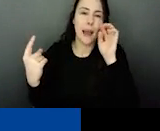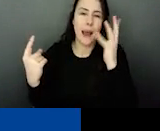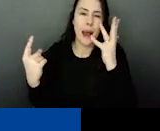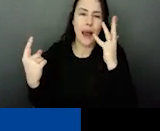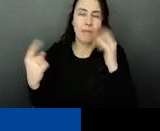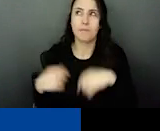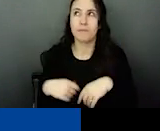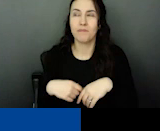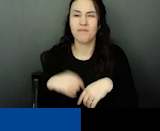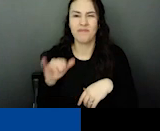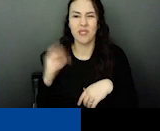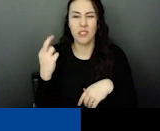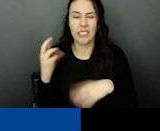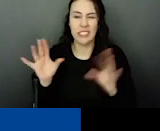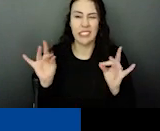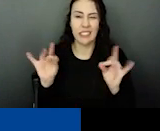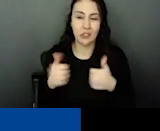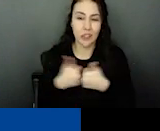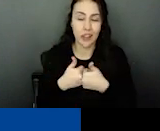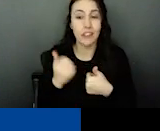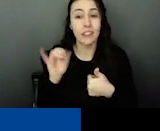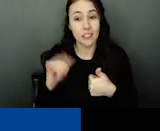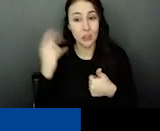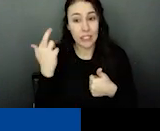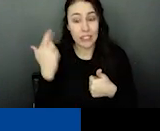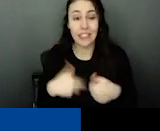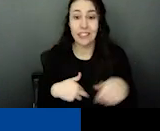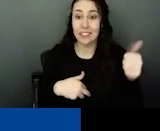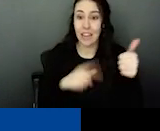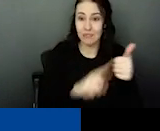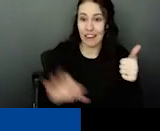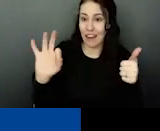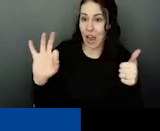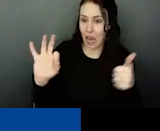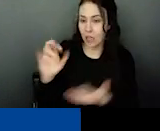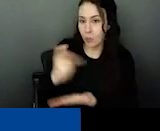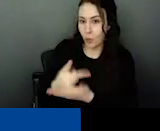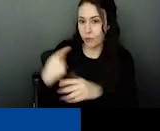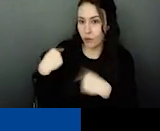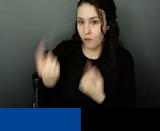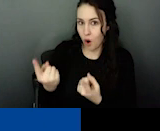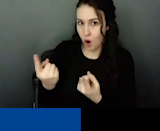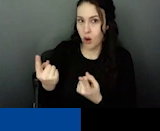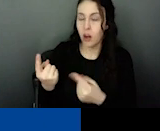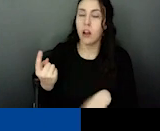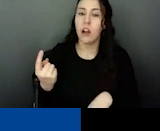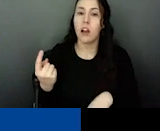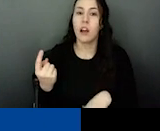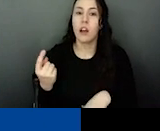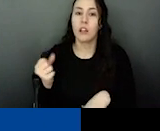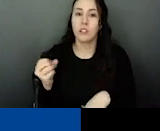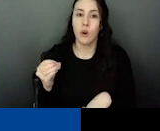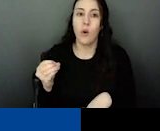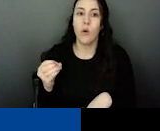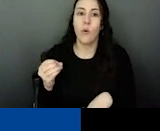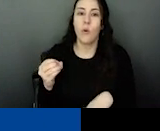challenges, and that's why there's only 9 of 10 approved currently from last year's application period. They did only do 1 period last year because they were working through so many parts of the process, it